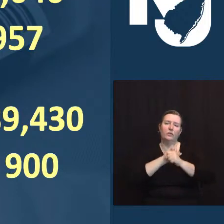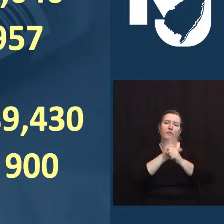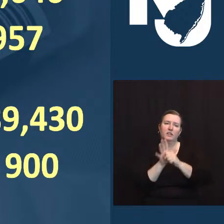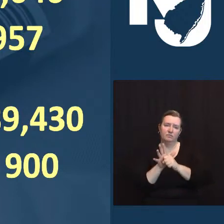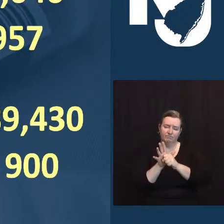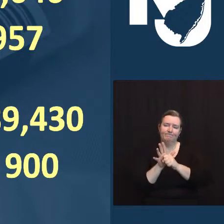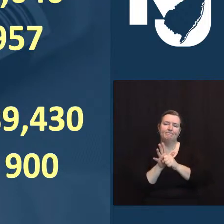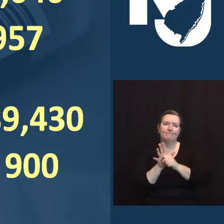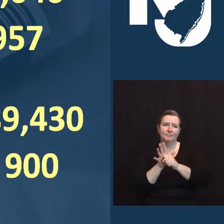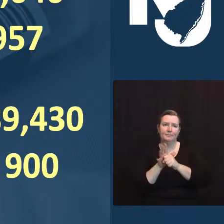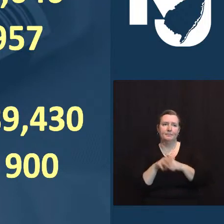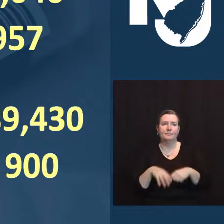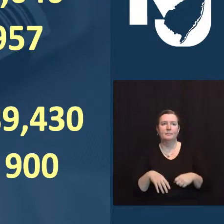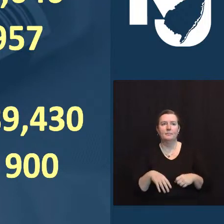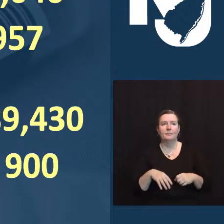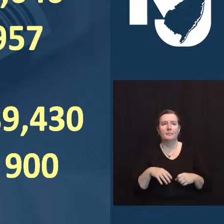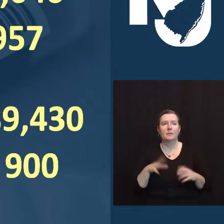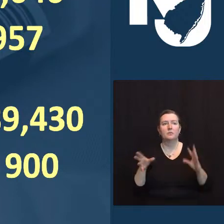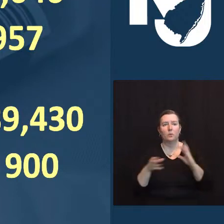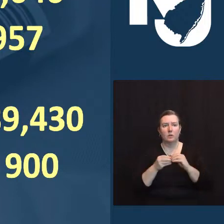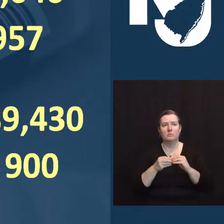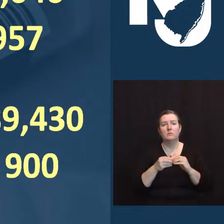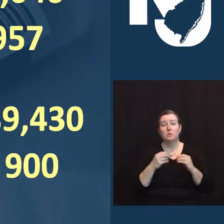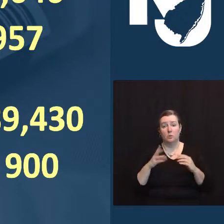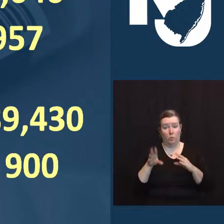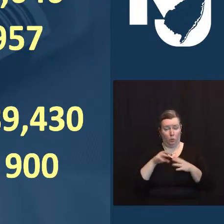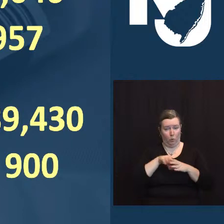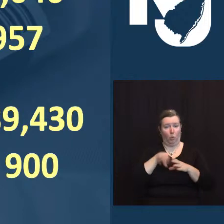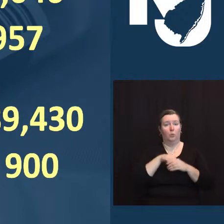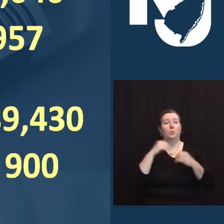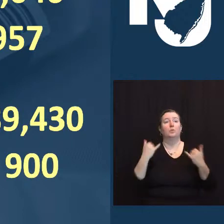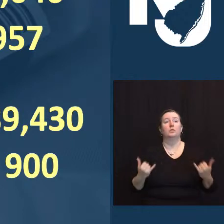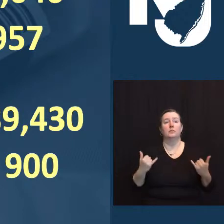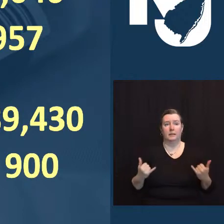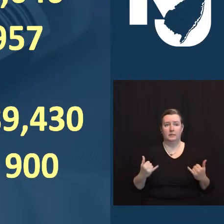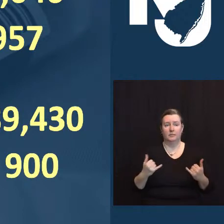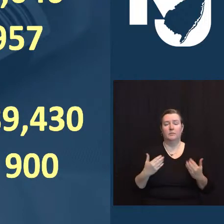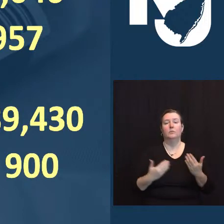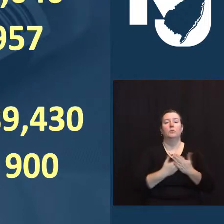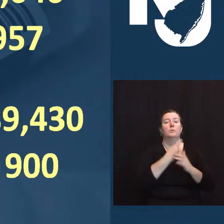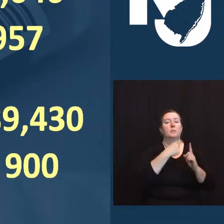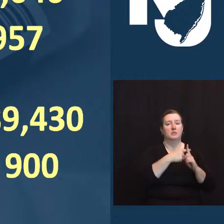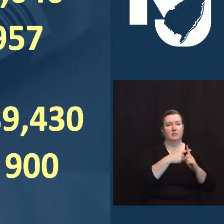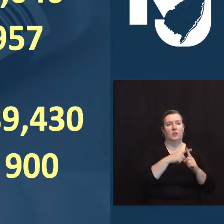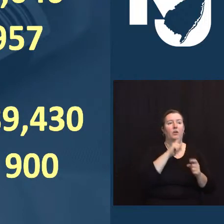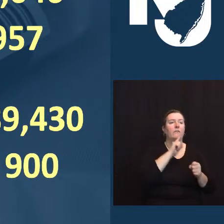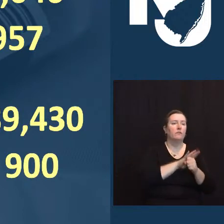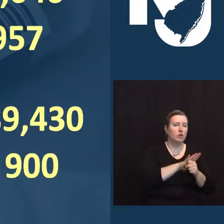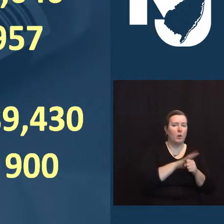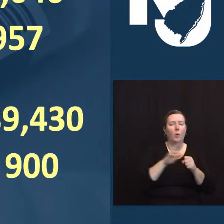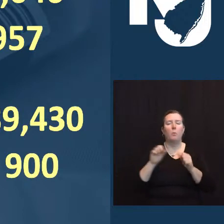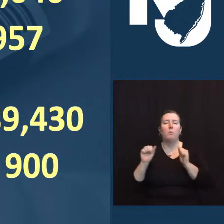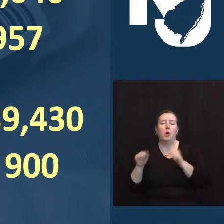total includes today, if you add both the new positive confirmed and the presumed positive antigen